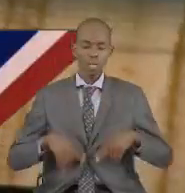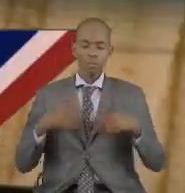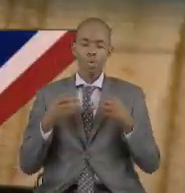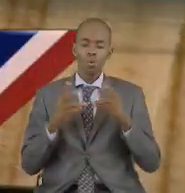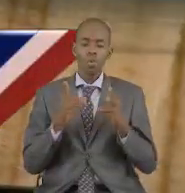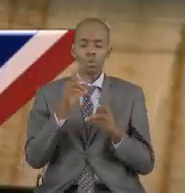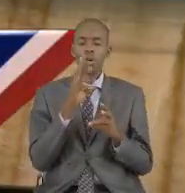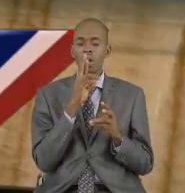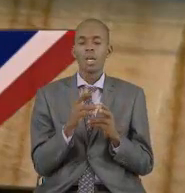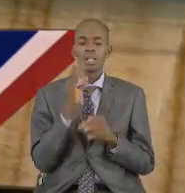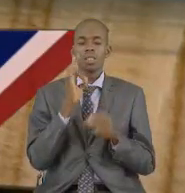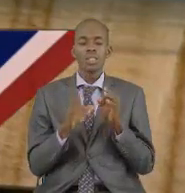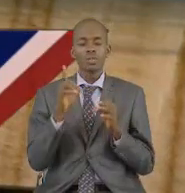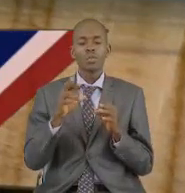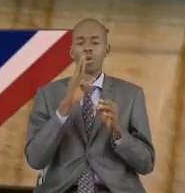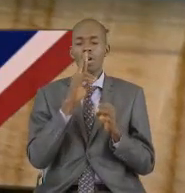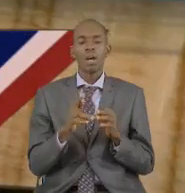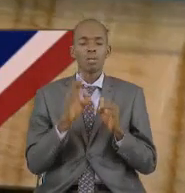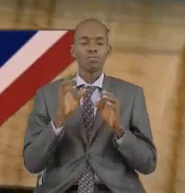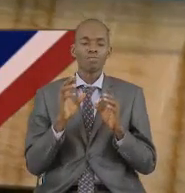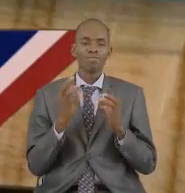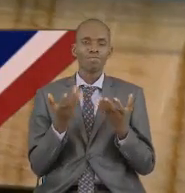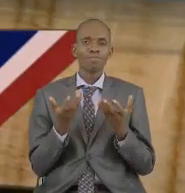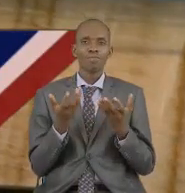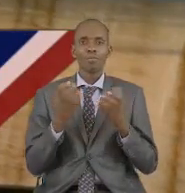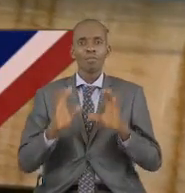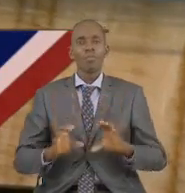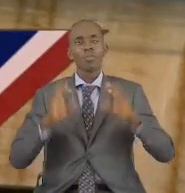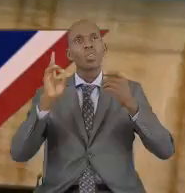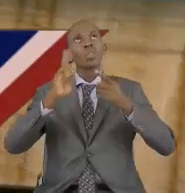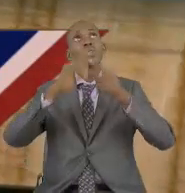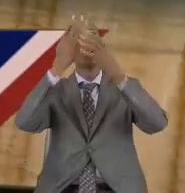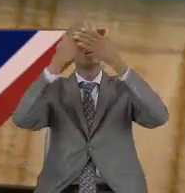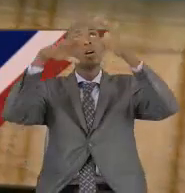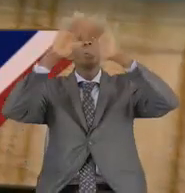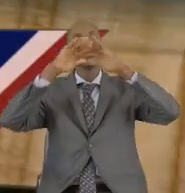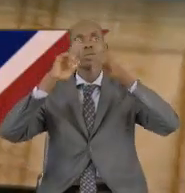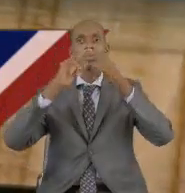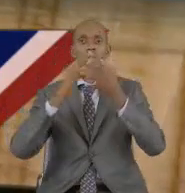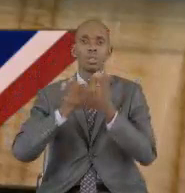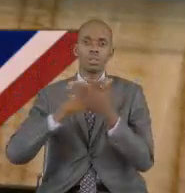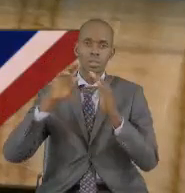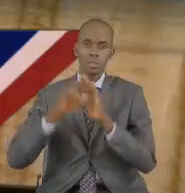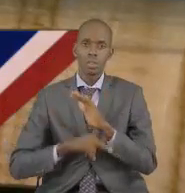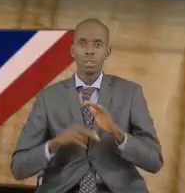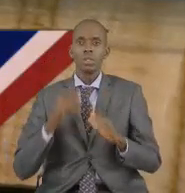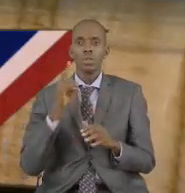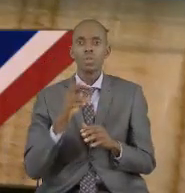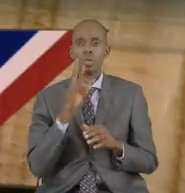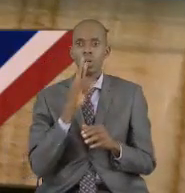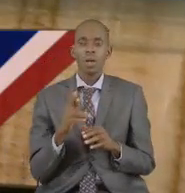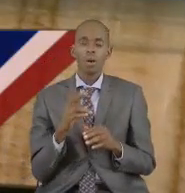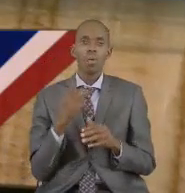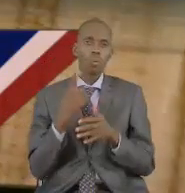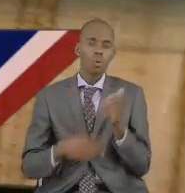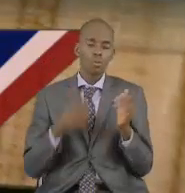are committed to heaven, committed to righteousness, committed to the truth, you're all the same the way you